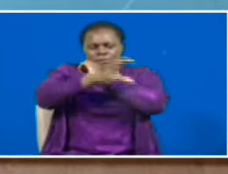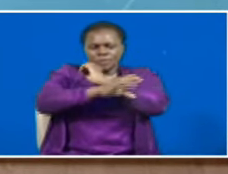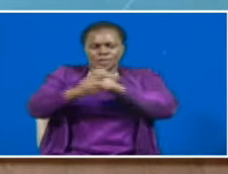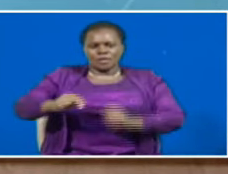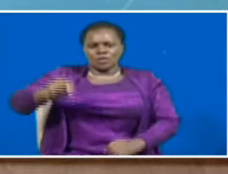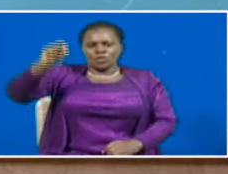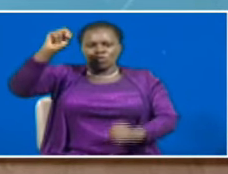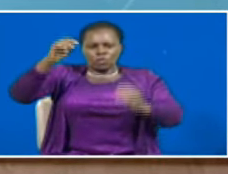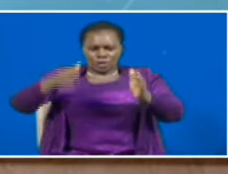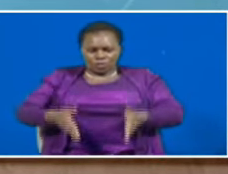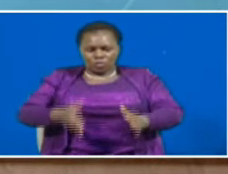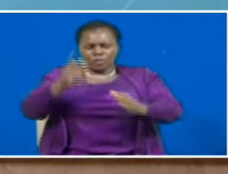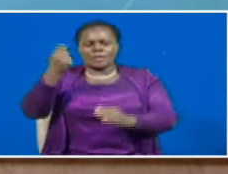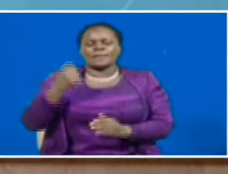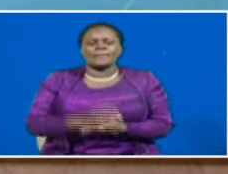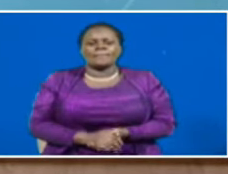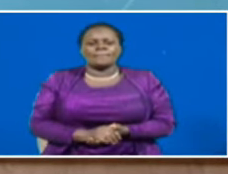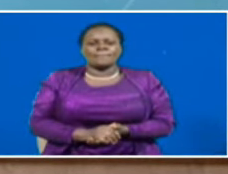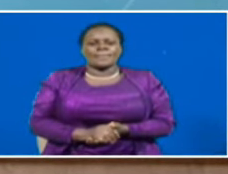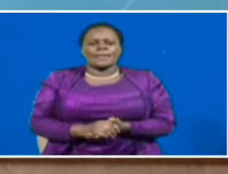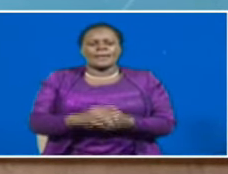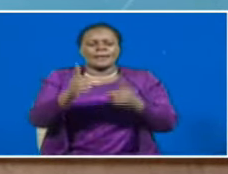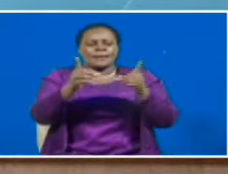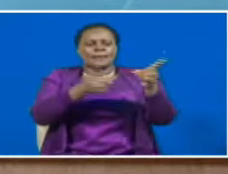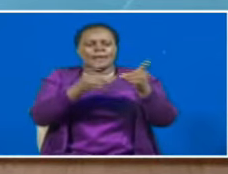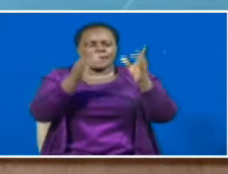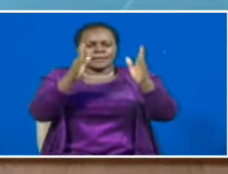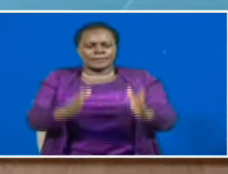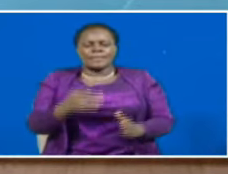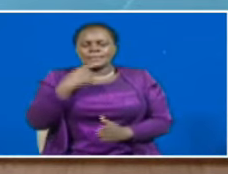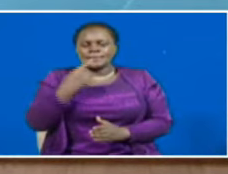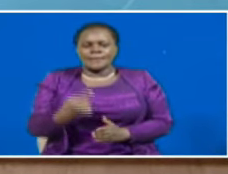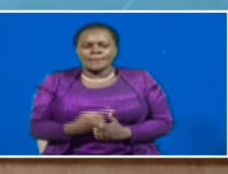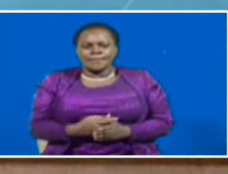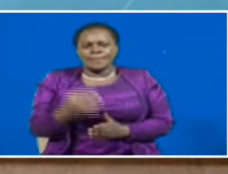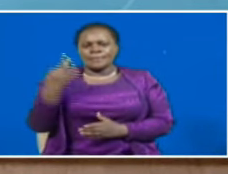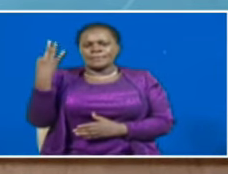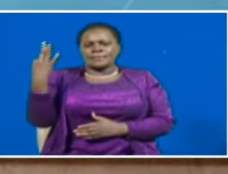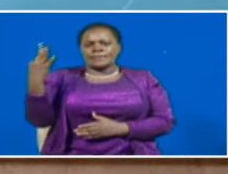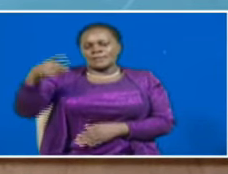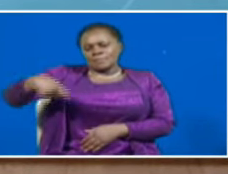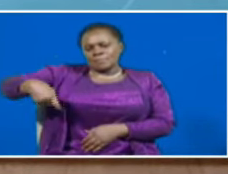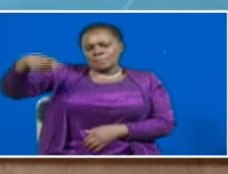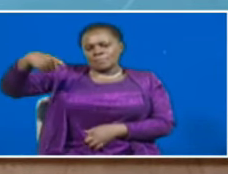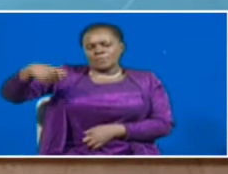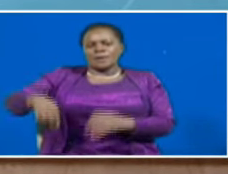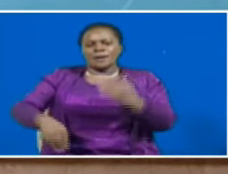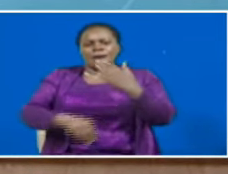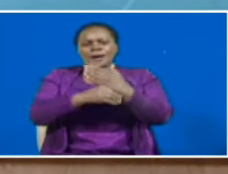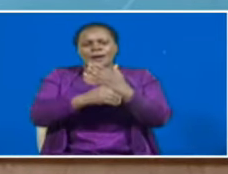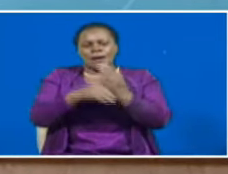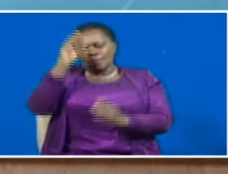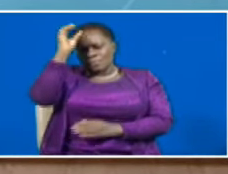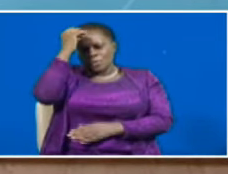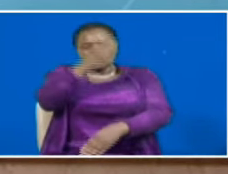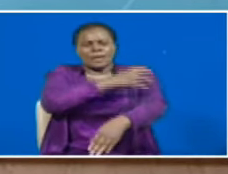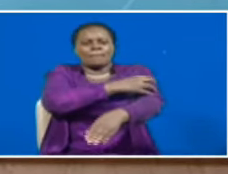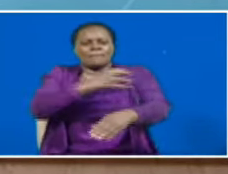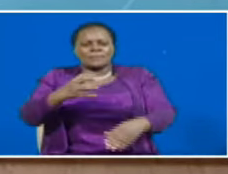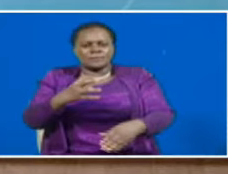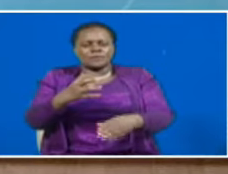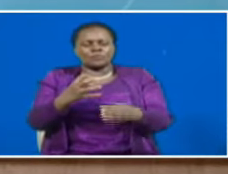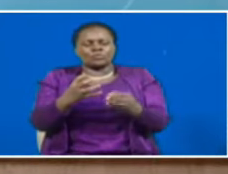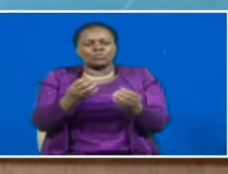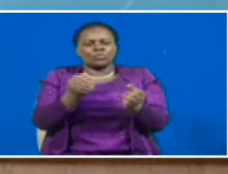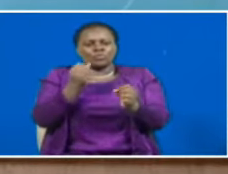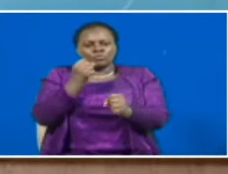northern corridor. KPA Managing Director Captain William Ruta said the three cranes would increase the port's capacity to handle